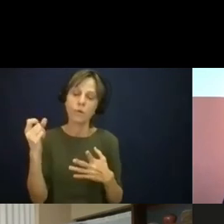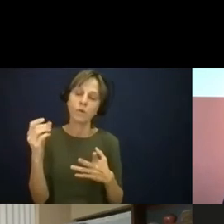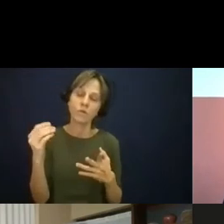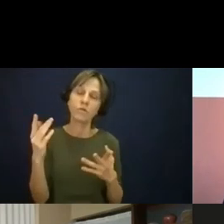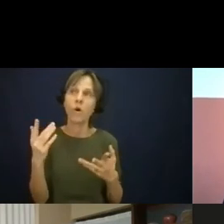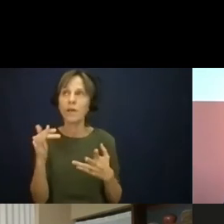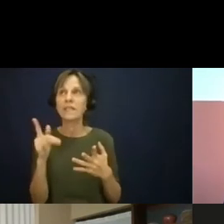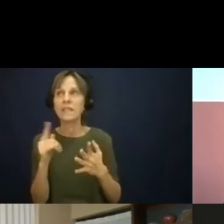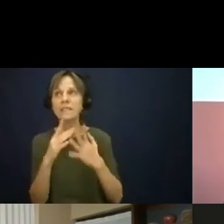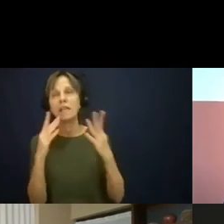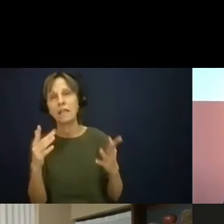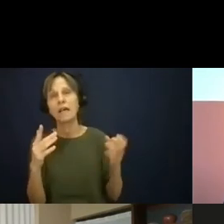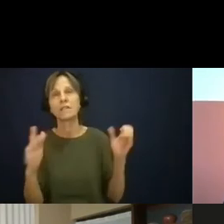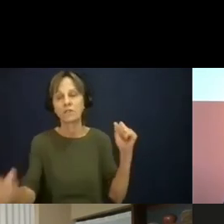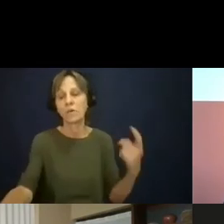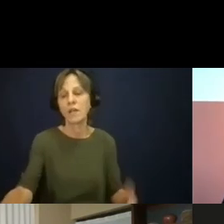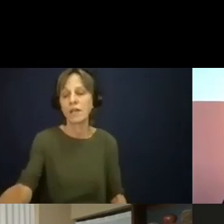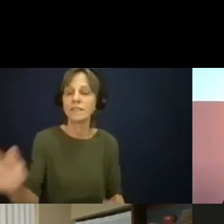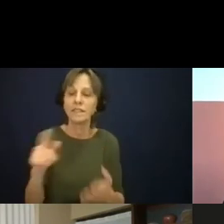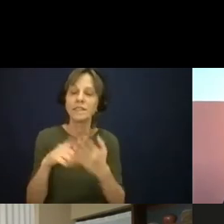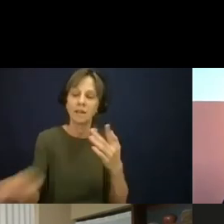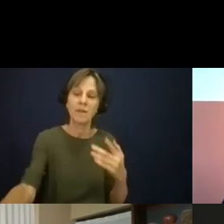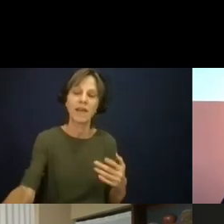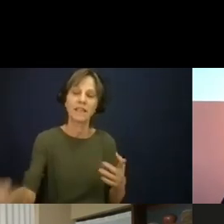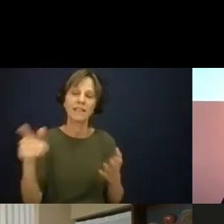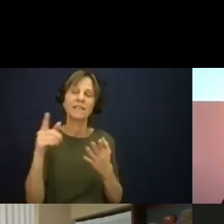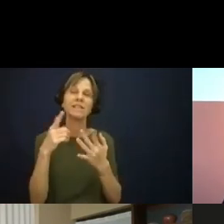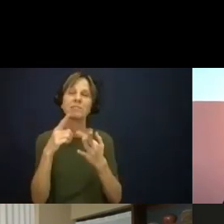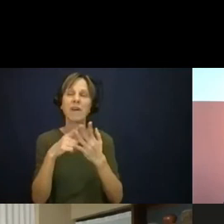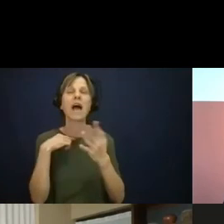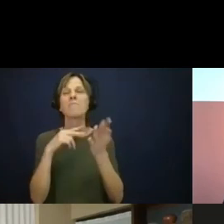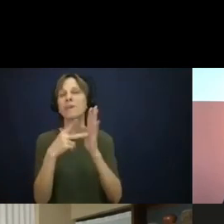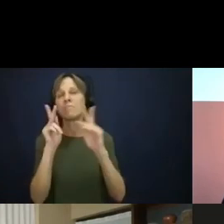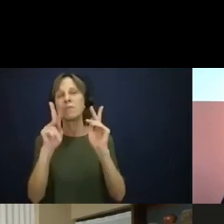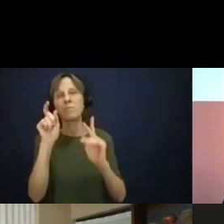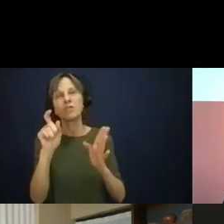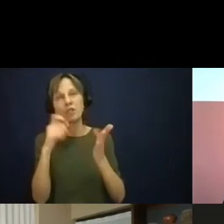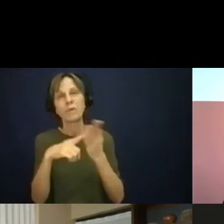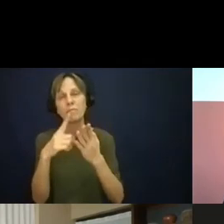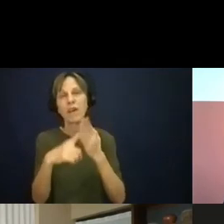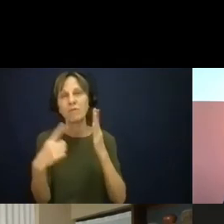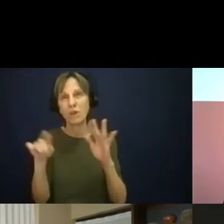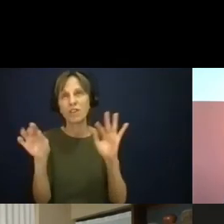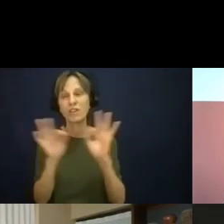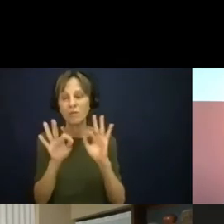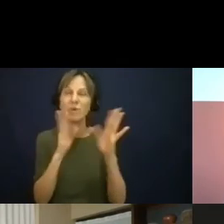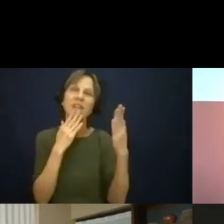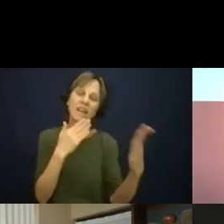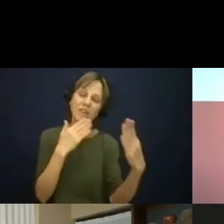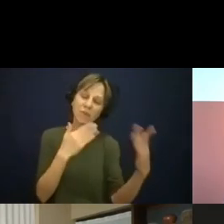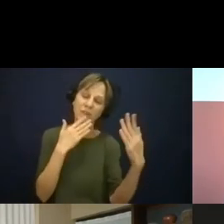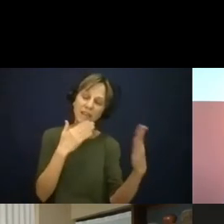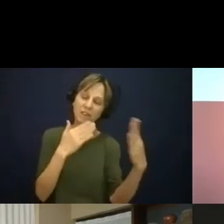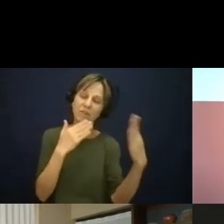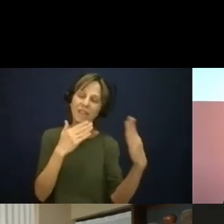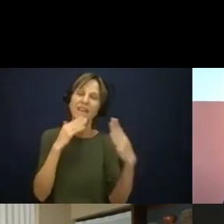a lot. So yes, pay us. I'm sorry, people should be paid what they're worth. Thank you. Put a